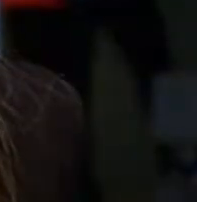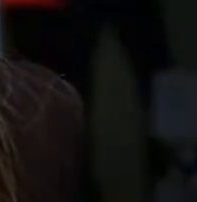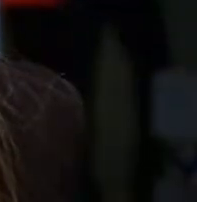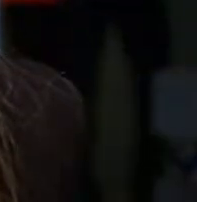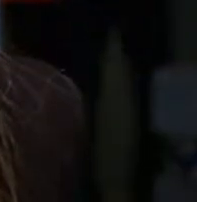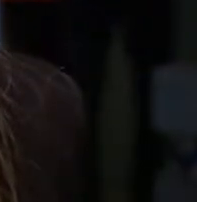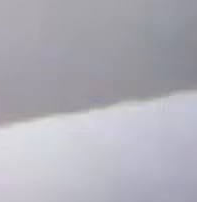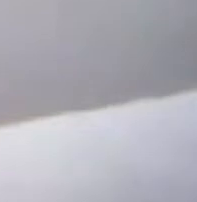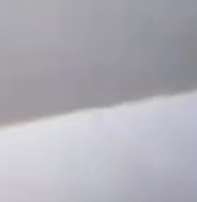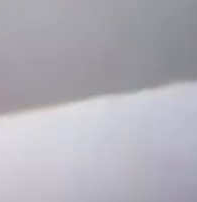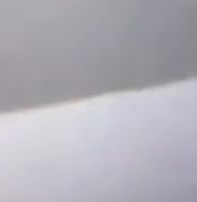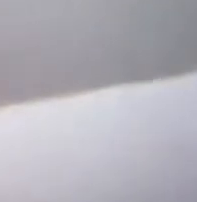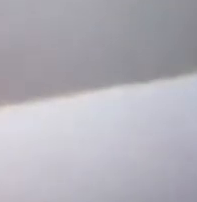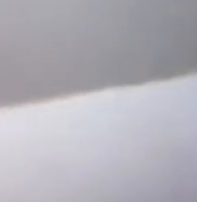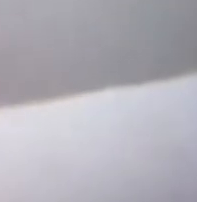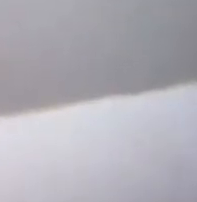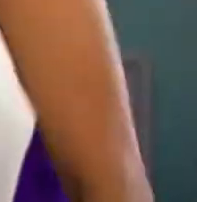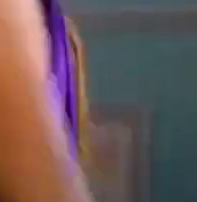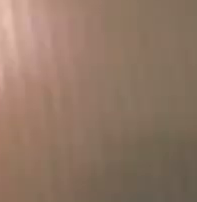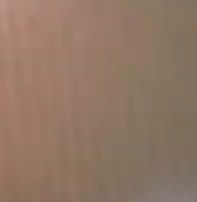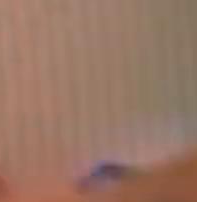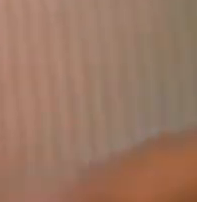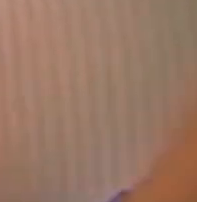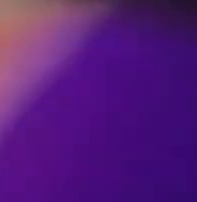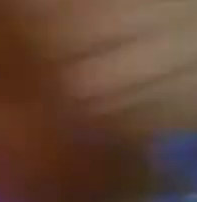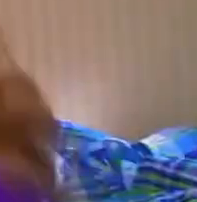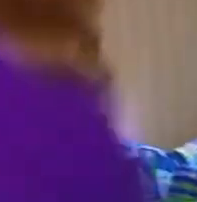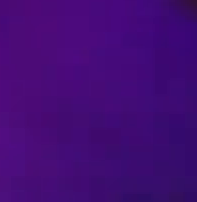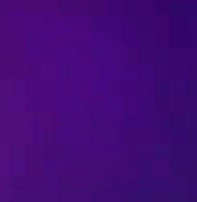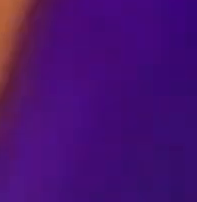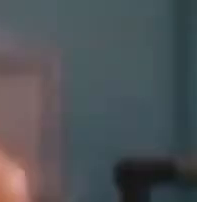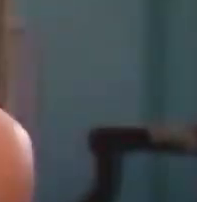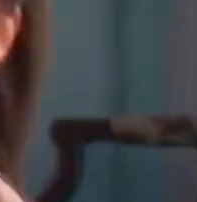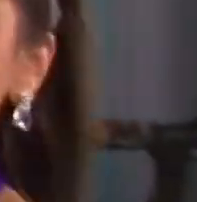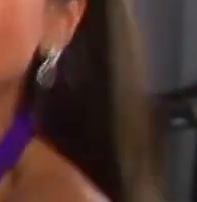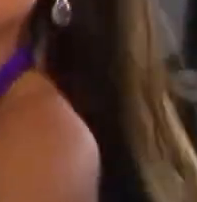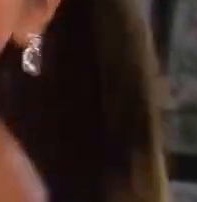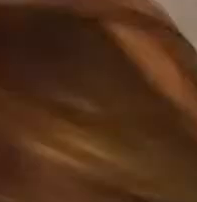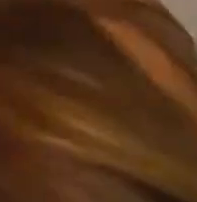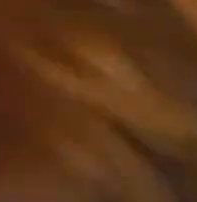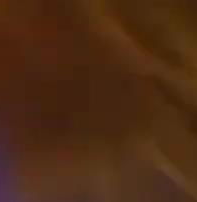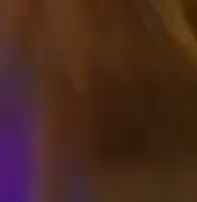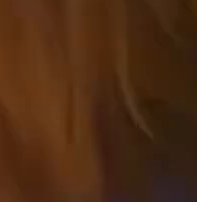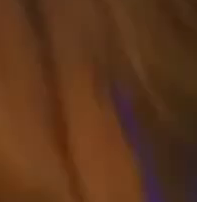that you will never lose me. I can't get married to you. I'm sure you knew about it. That's why you're making fun.